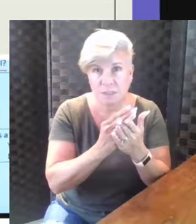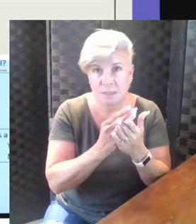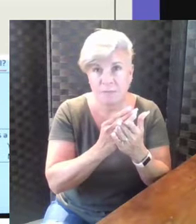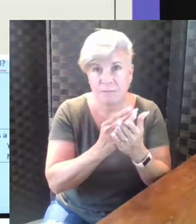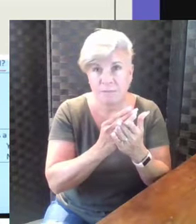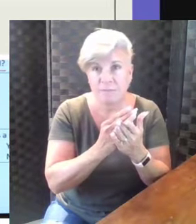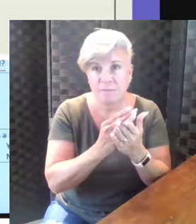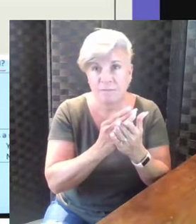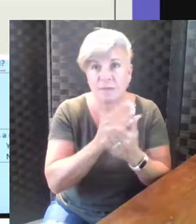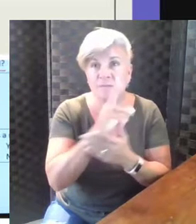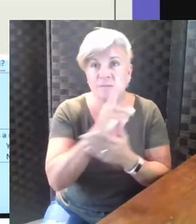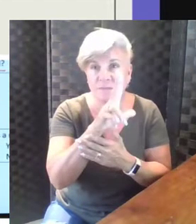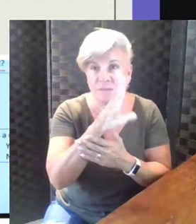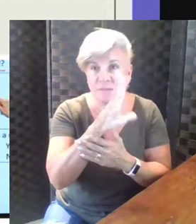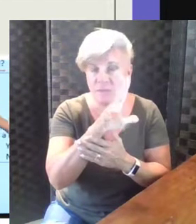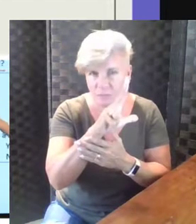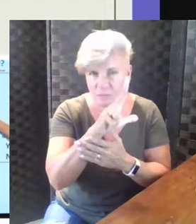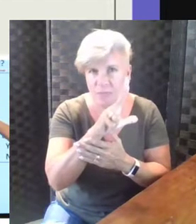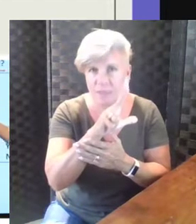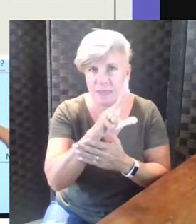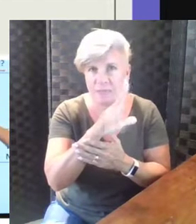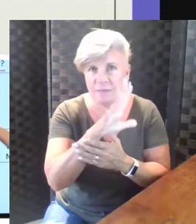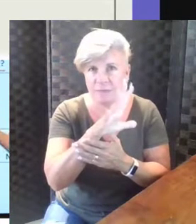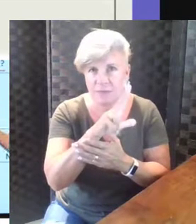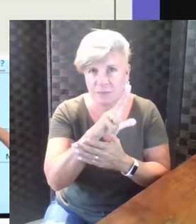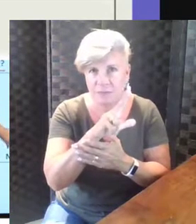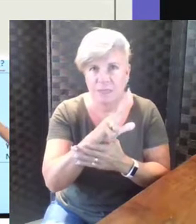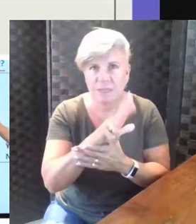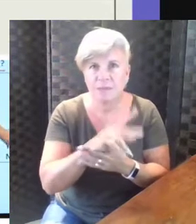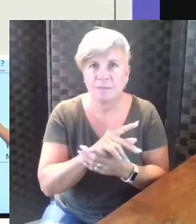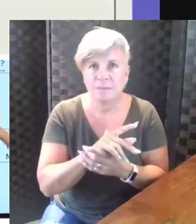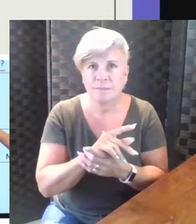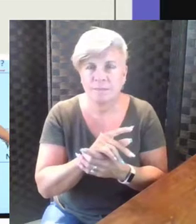is going to have 53.